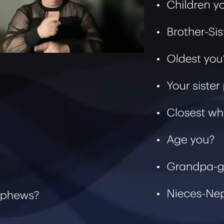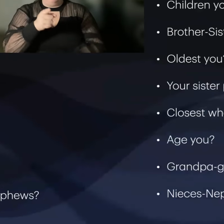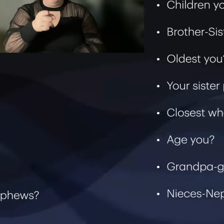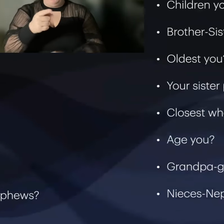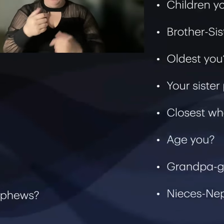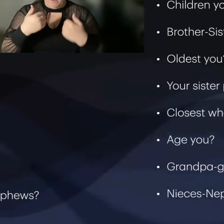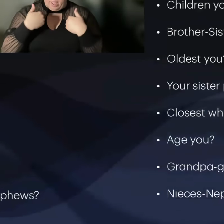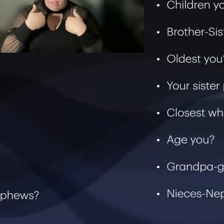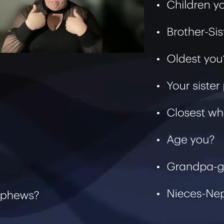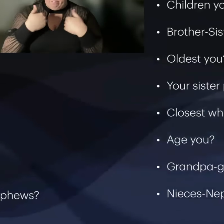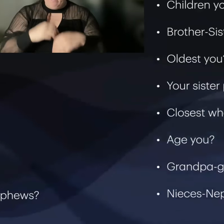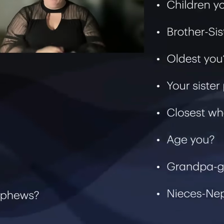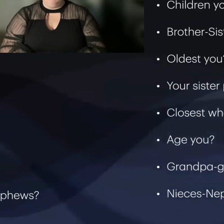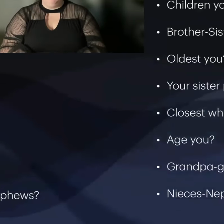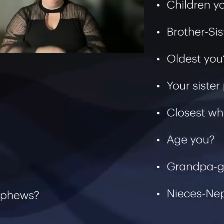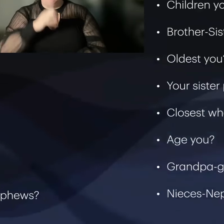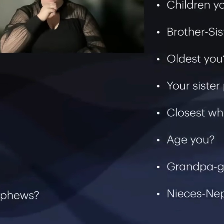brother, sister you have,